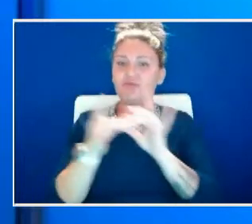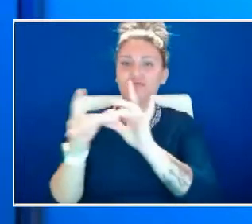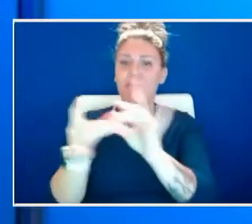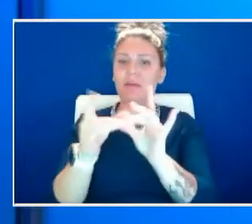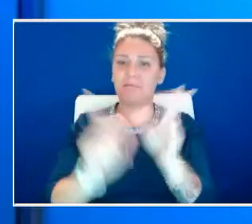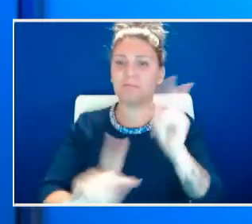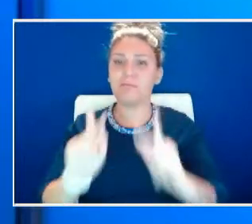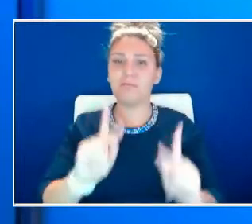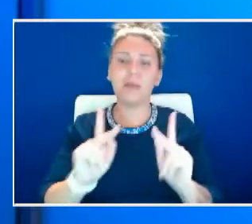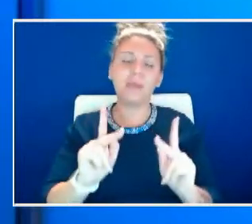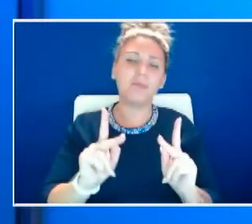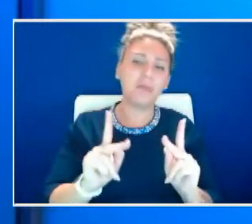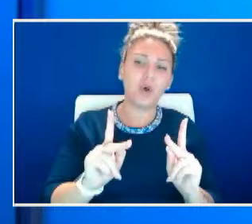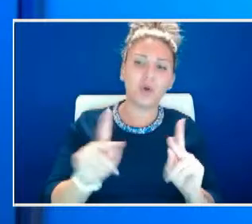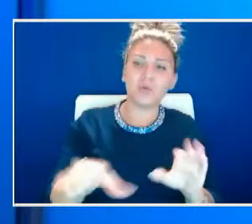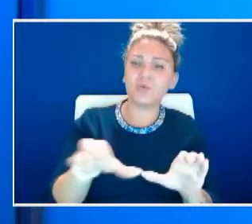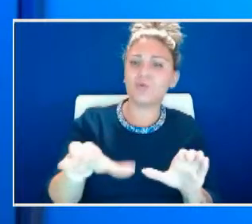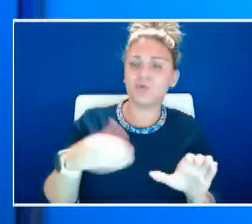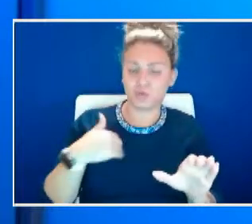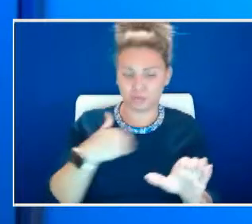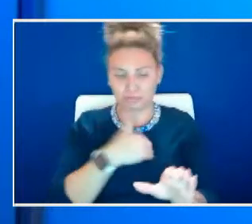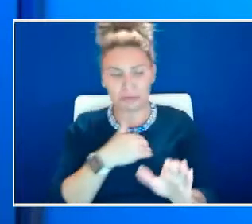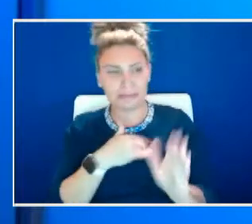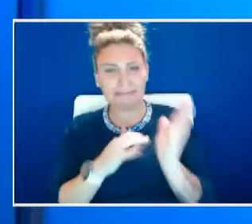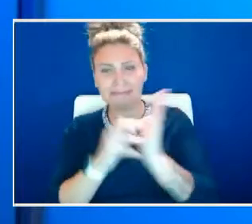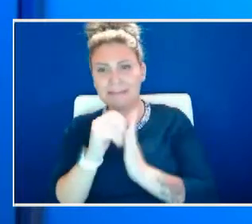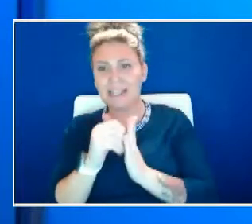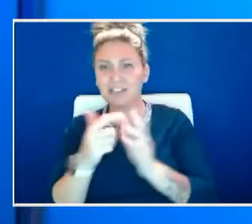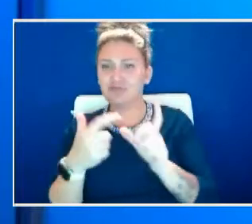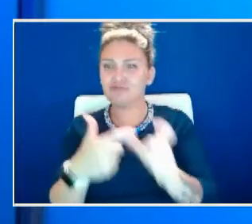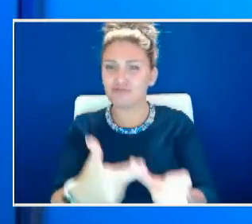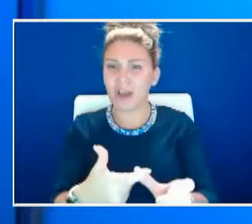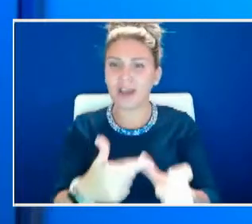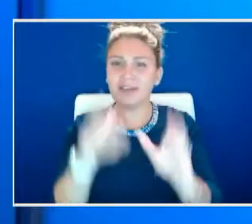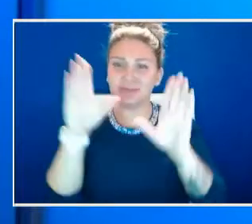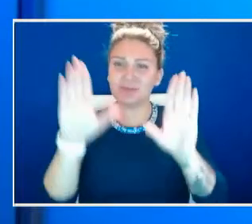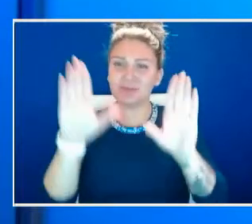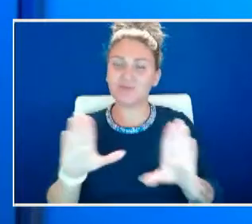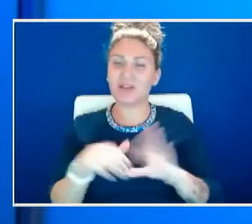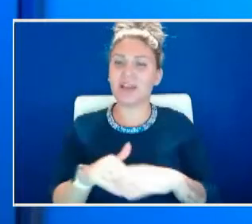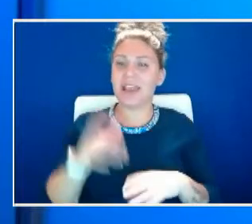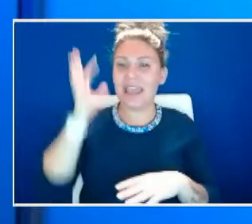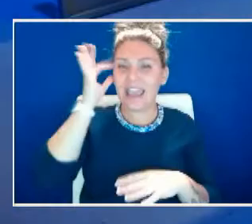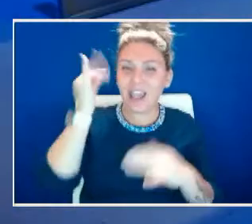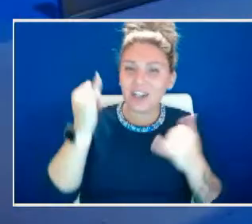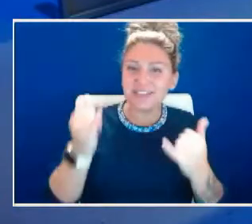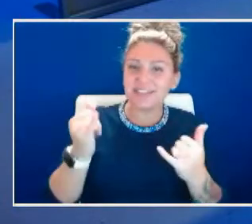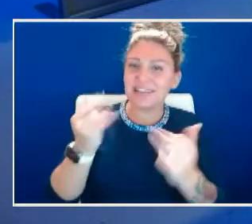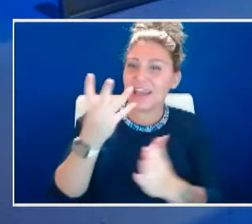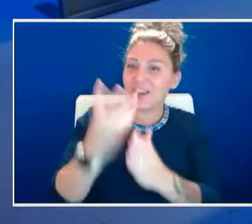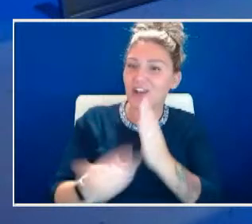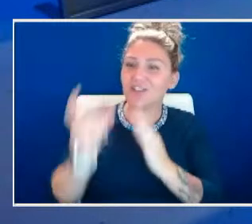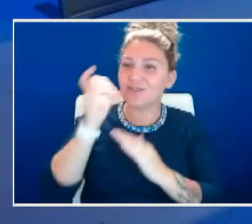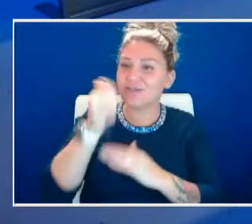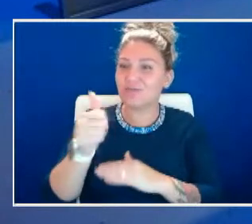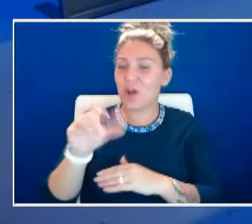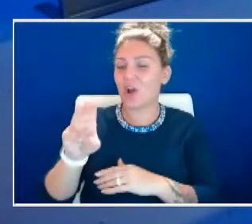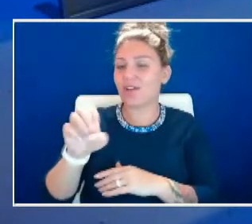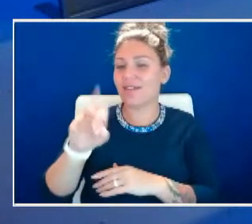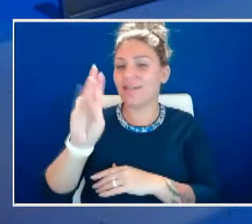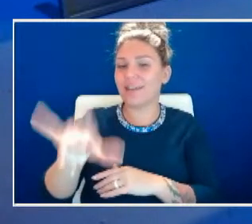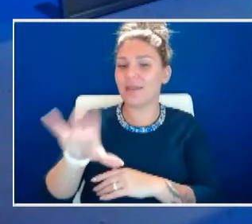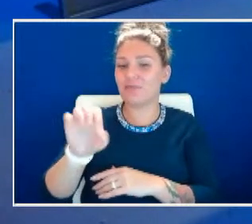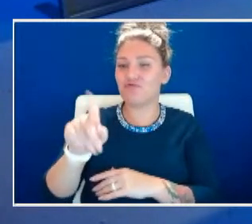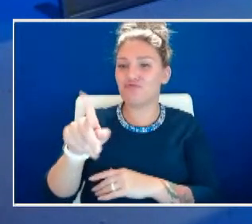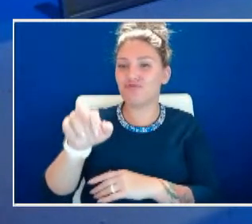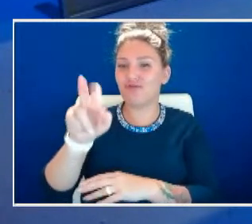who do breast cancer runs, and it's just been great. Hair today, gone tomorrow. Cammie Crank. I just want to keep repeating her